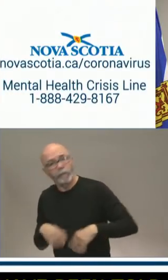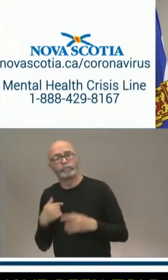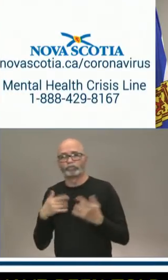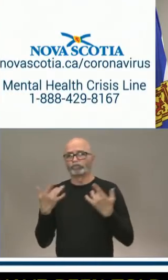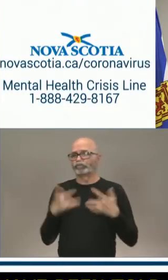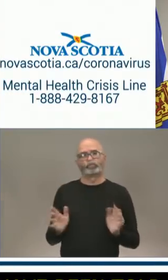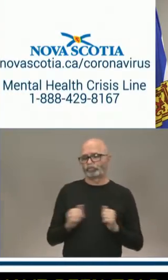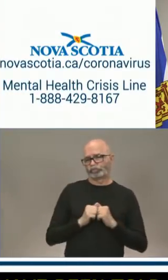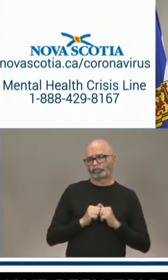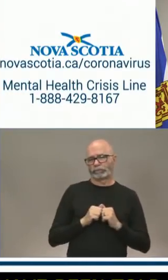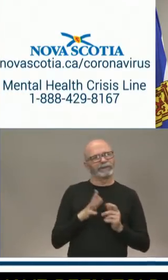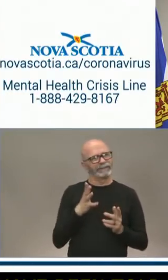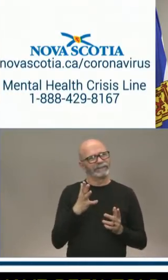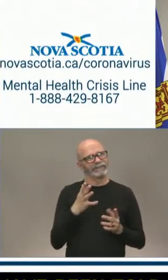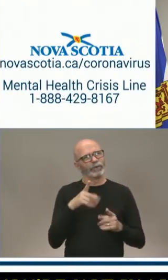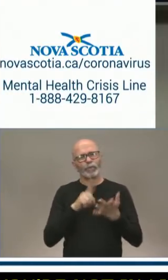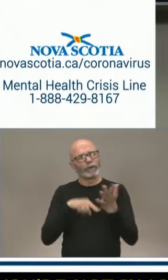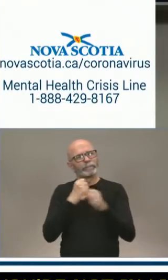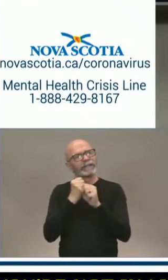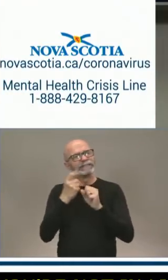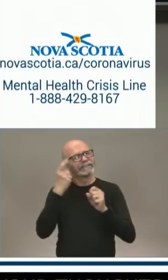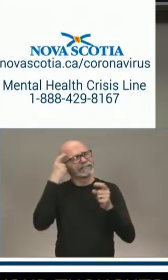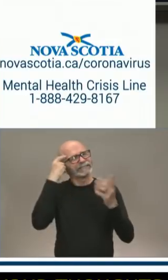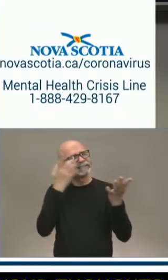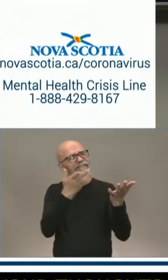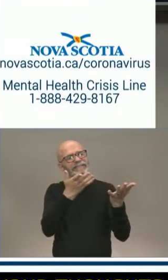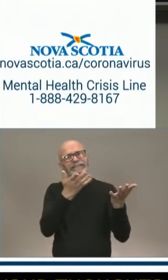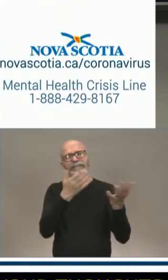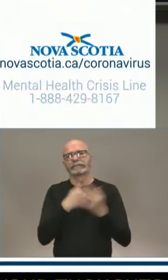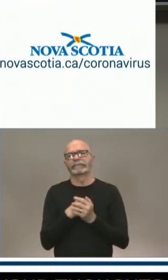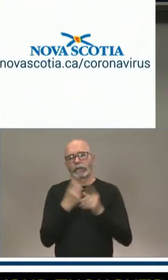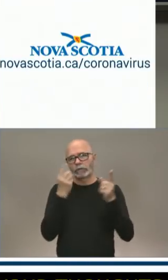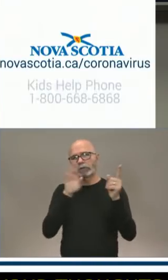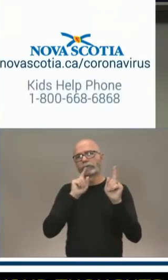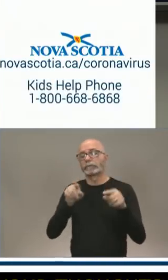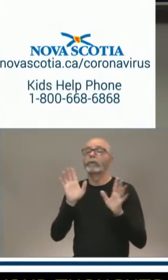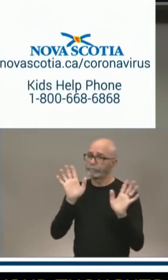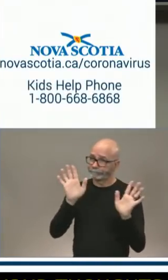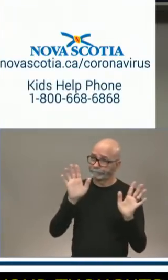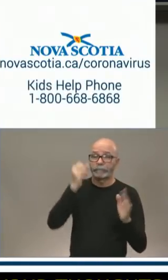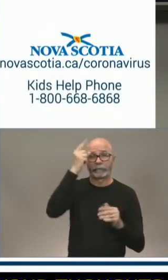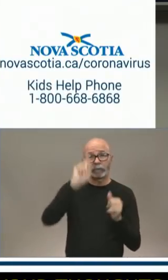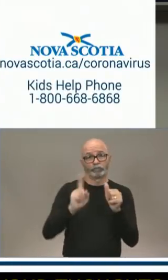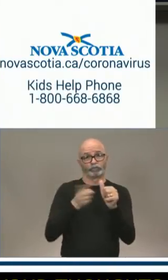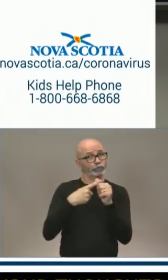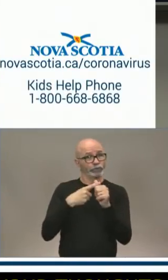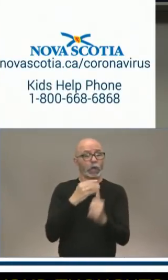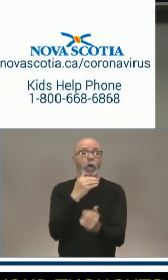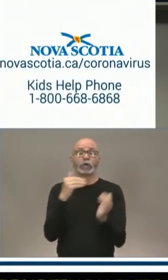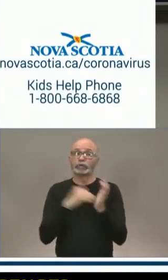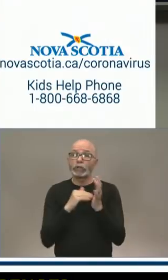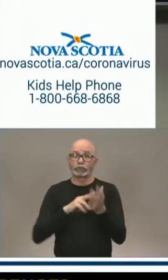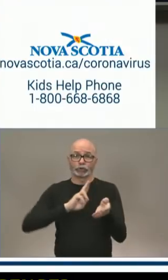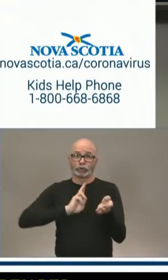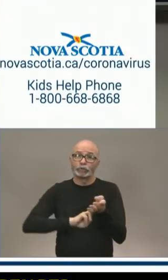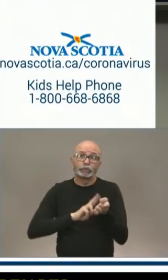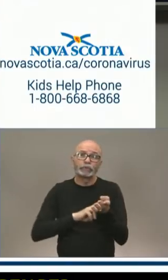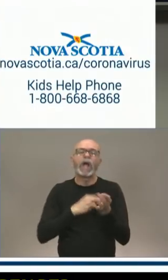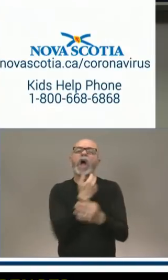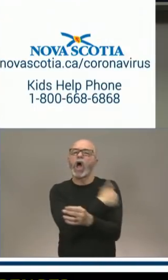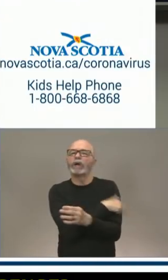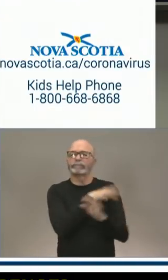sense. So we started with healthcare workers, and most of them were hospital-based. Anybody and paramedics who